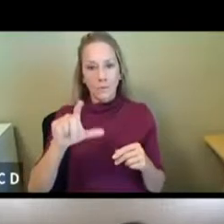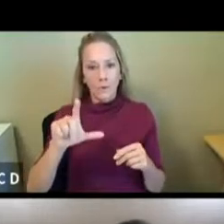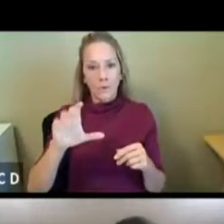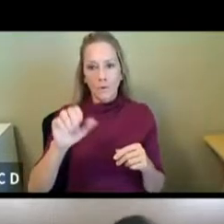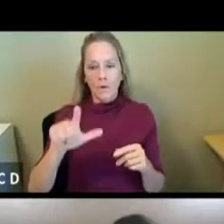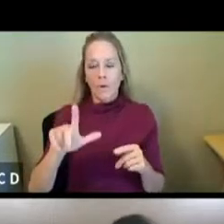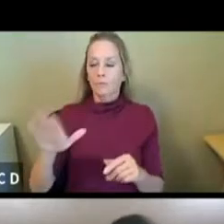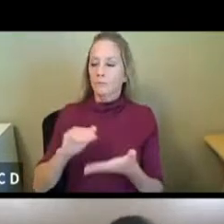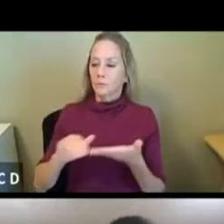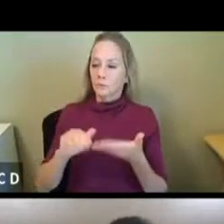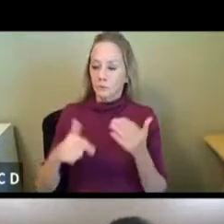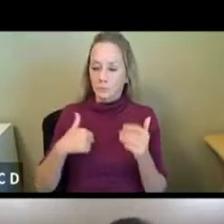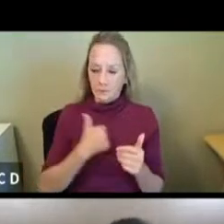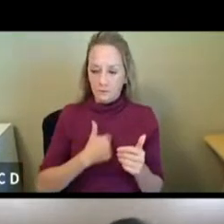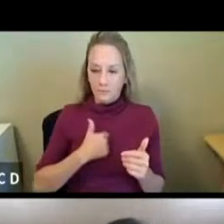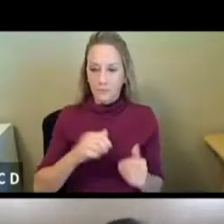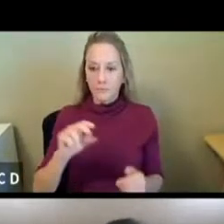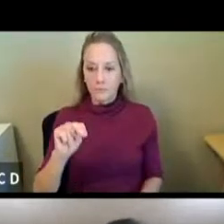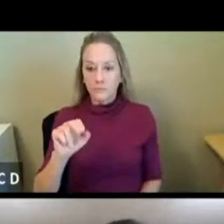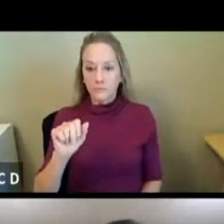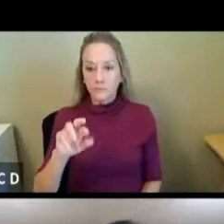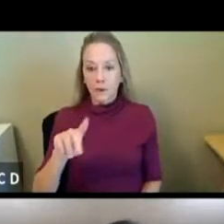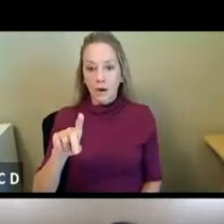Sorry. Narda.